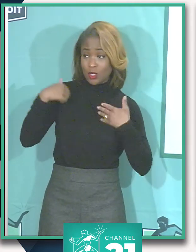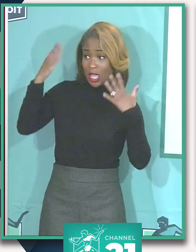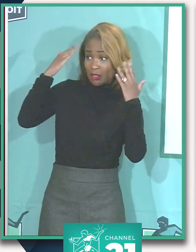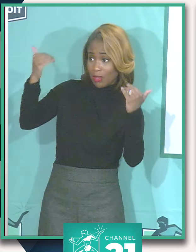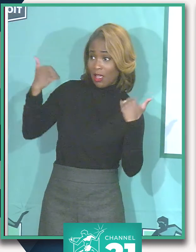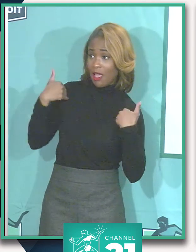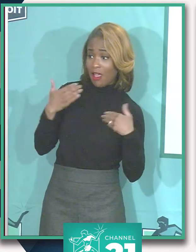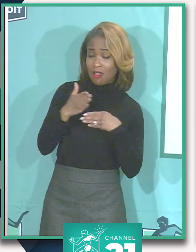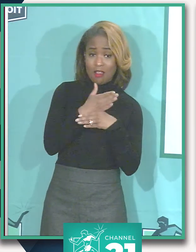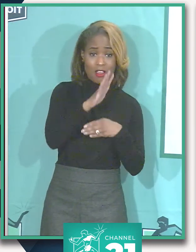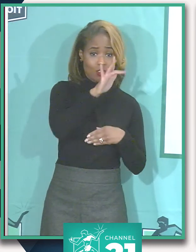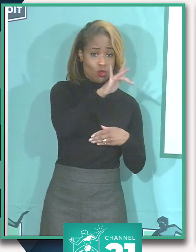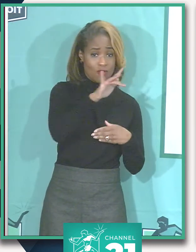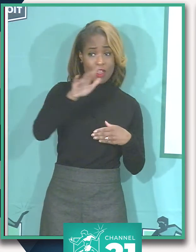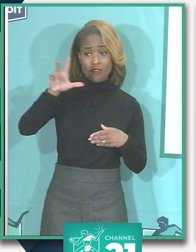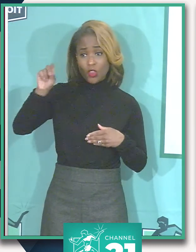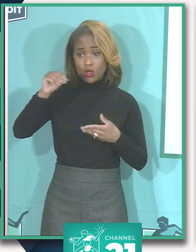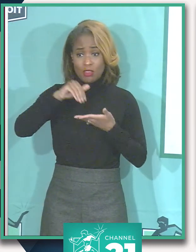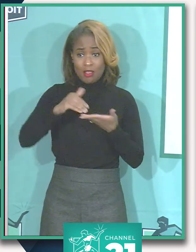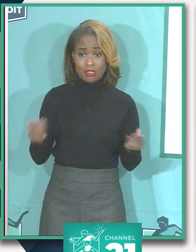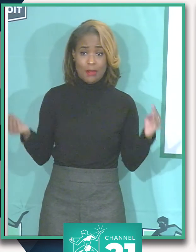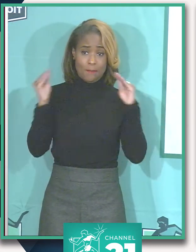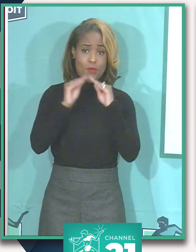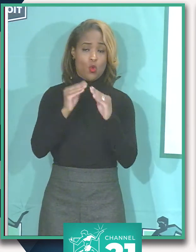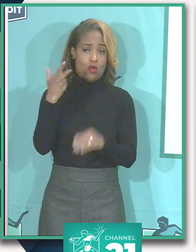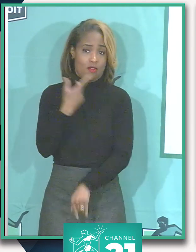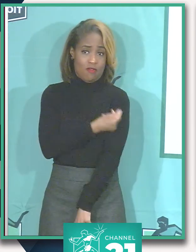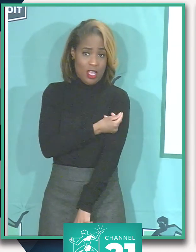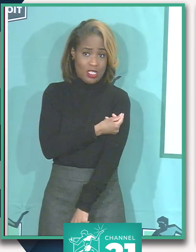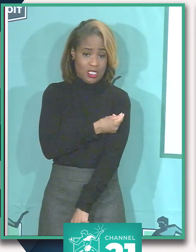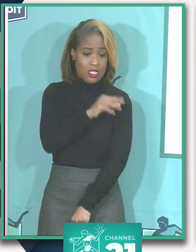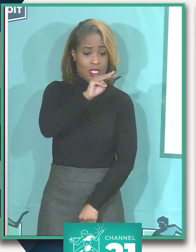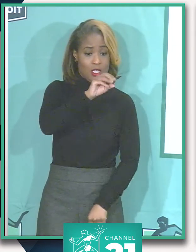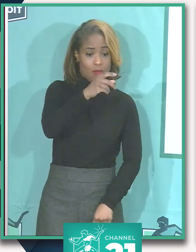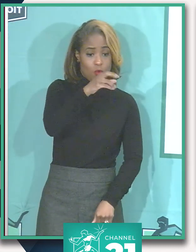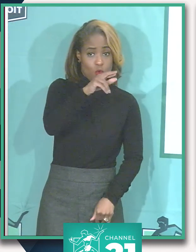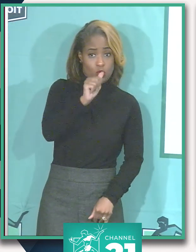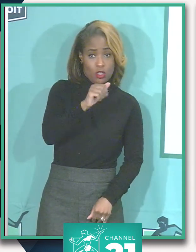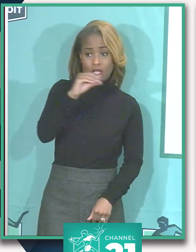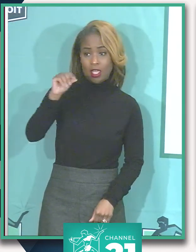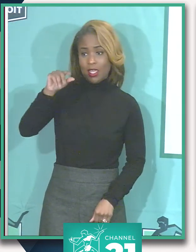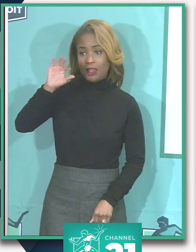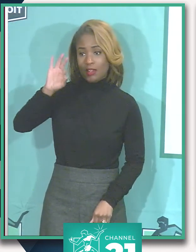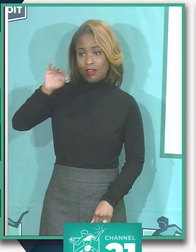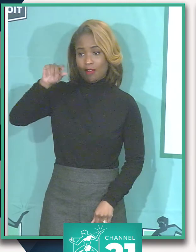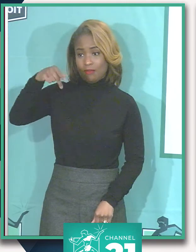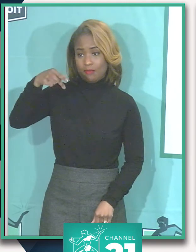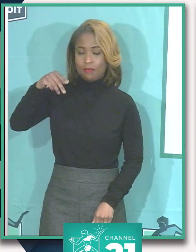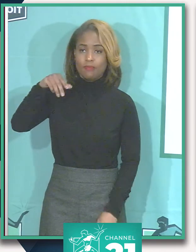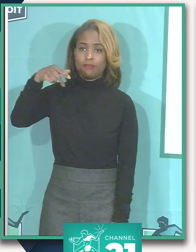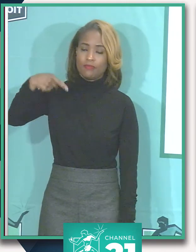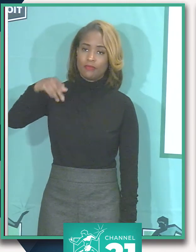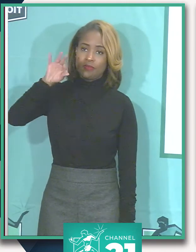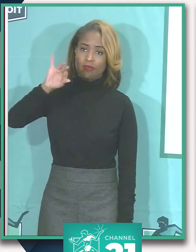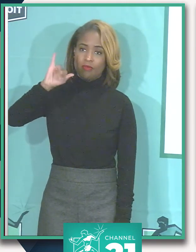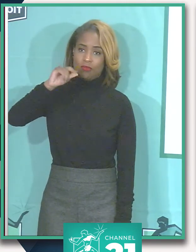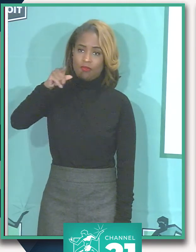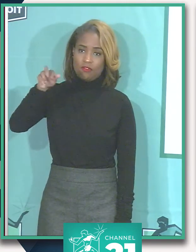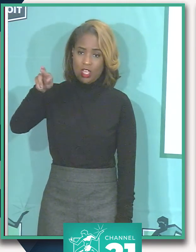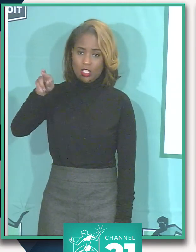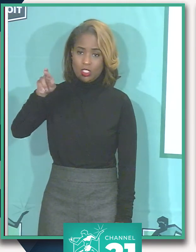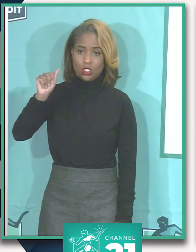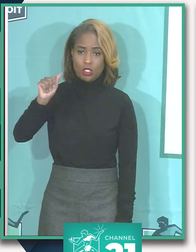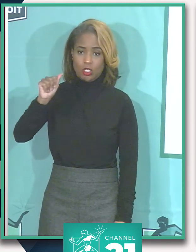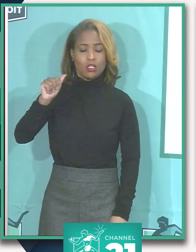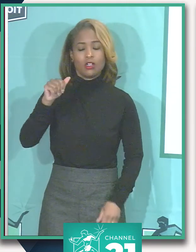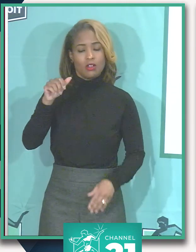have between 25 and 30,000 more Moderna and Pfizer vaccines. And again, I believe we will have a Moderna and